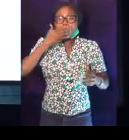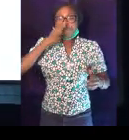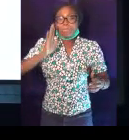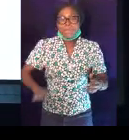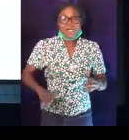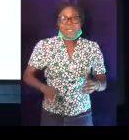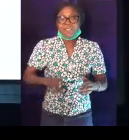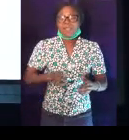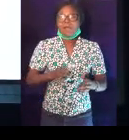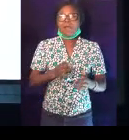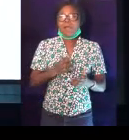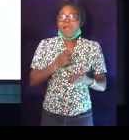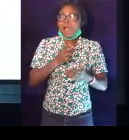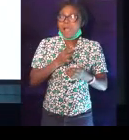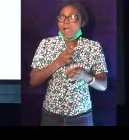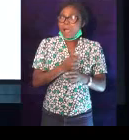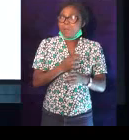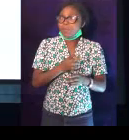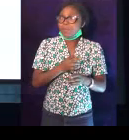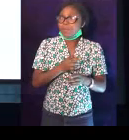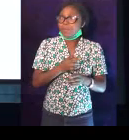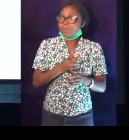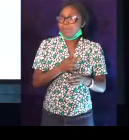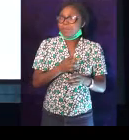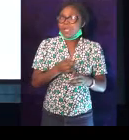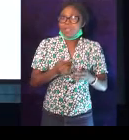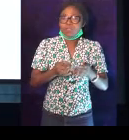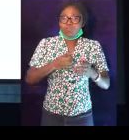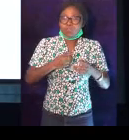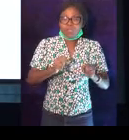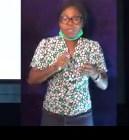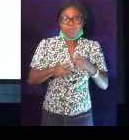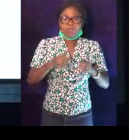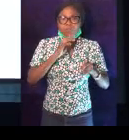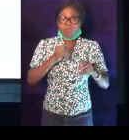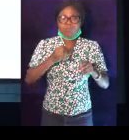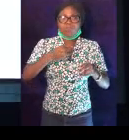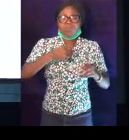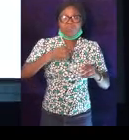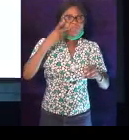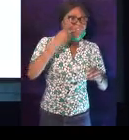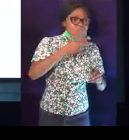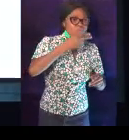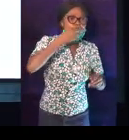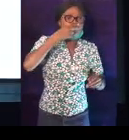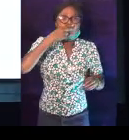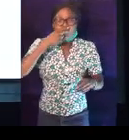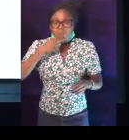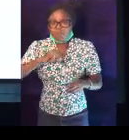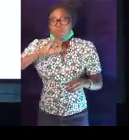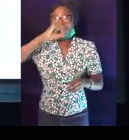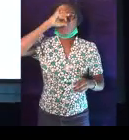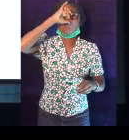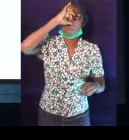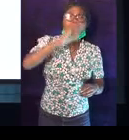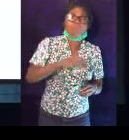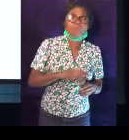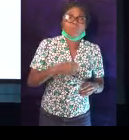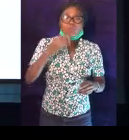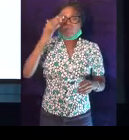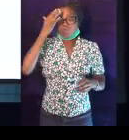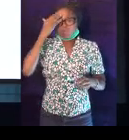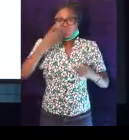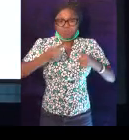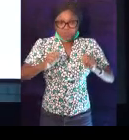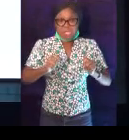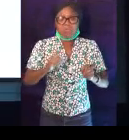say? Bad habits. Bad habits in the sense that maybe seeing people smoking, seeing some people drinking alcoholic drink,